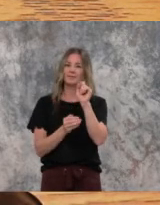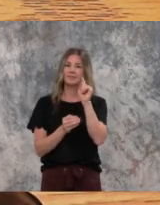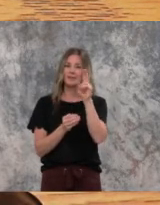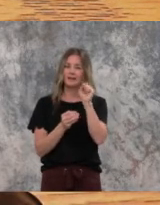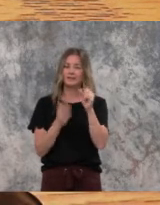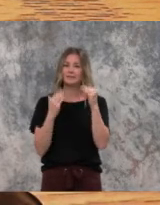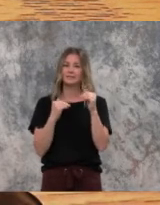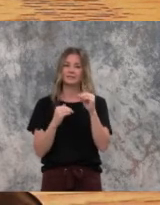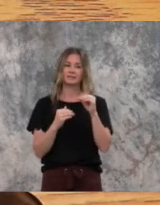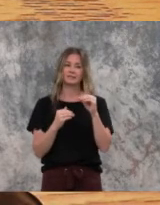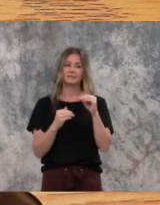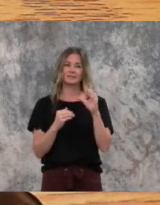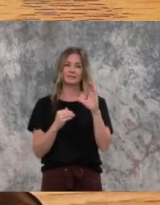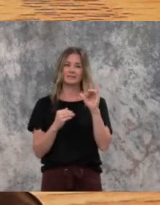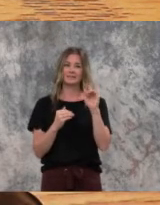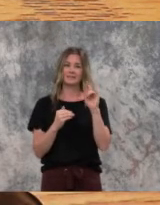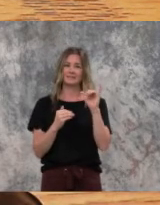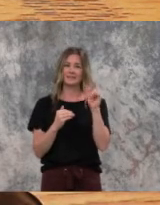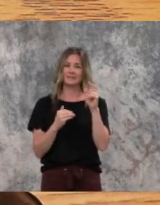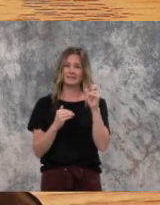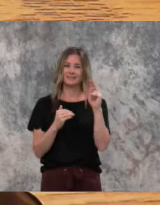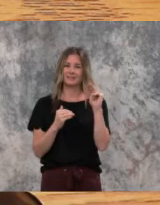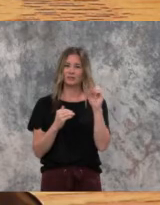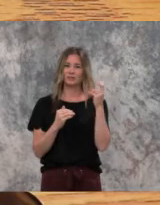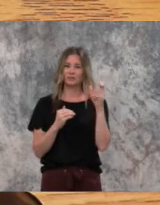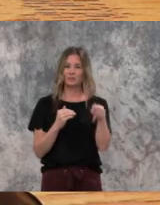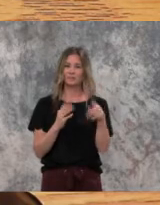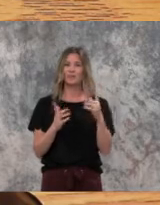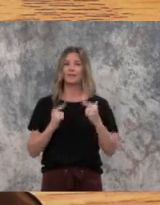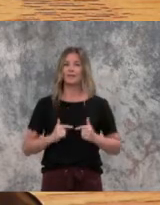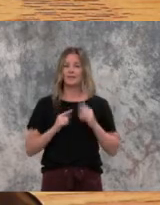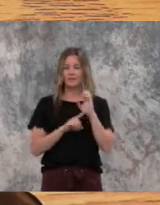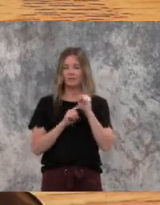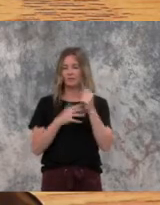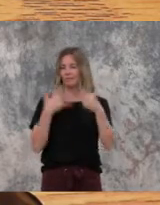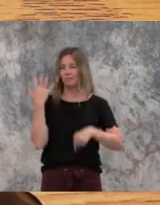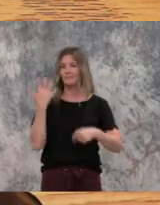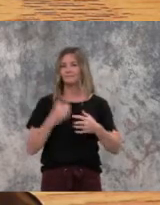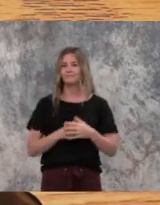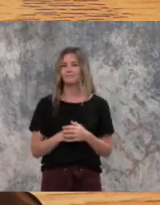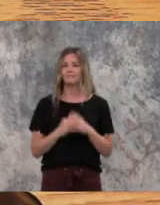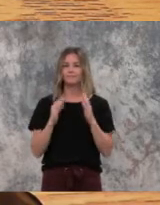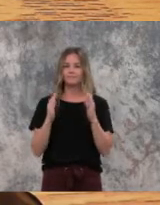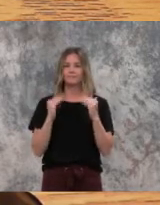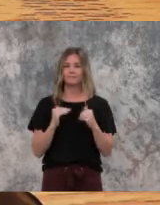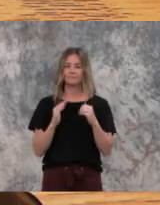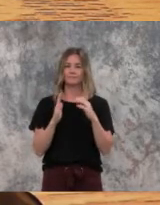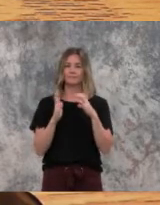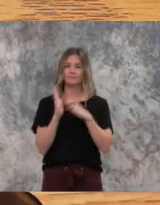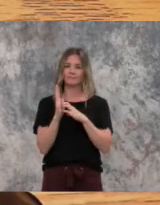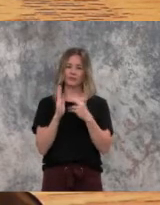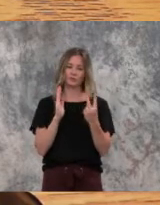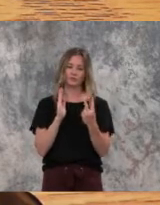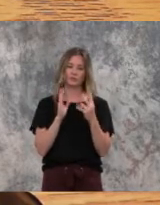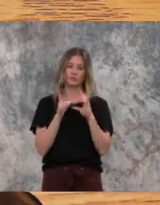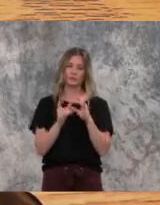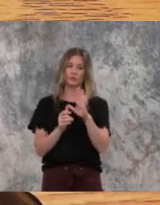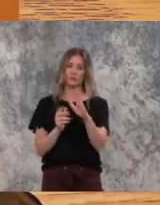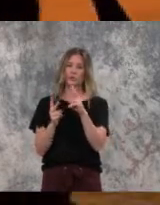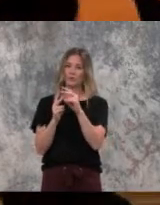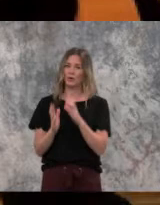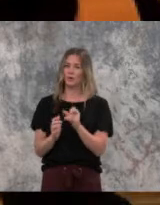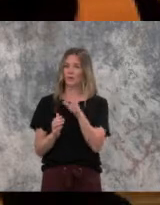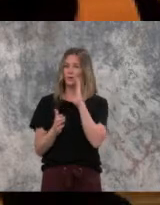citizenship, living situation, and so forth. The next section, section two, is about your spouse or your